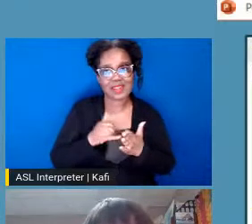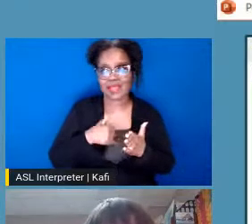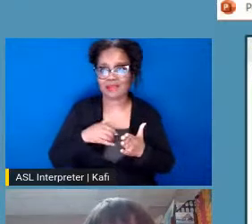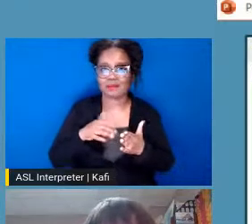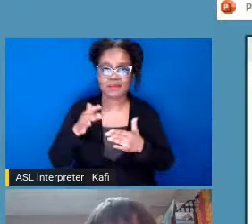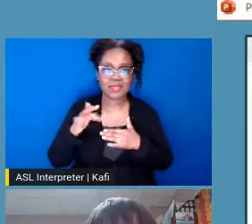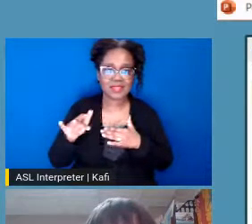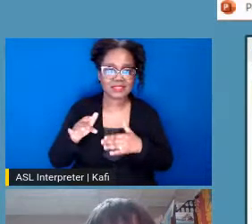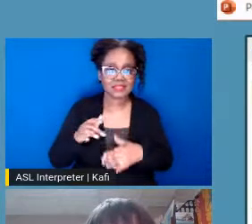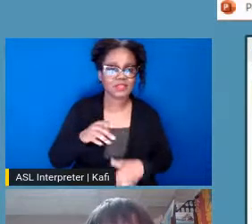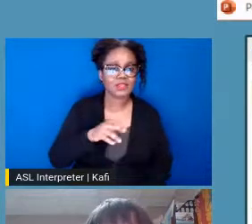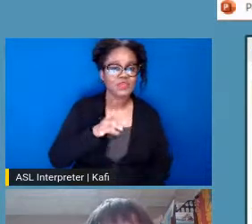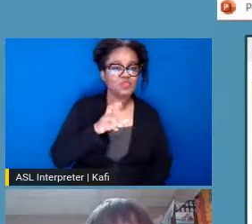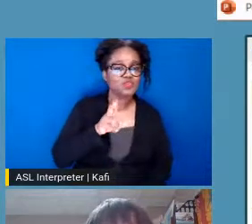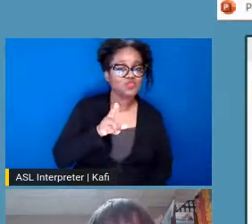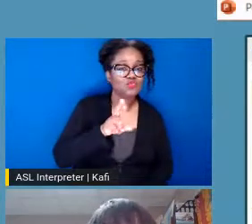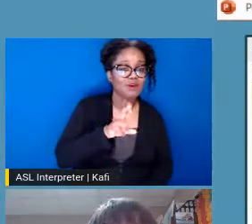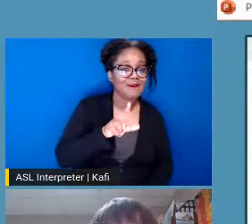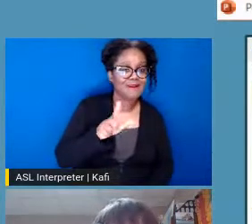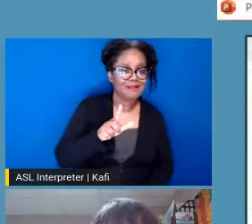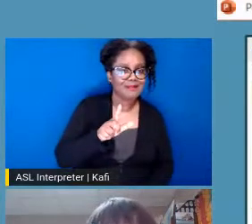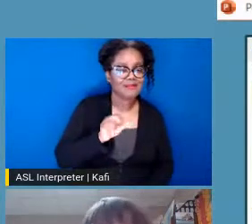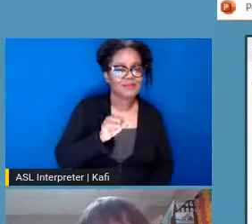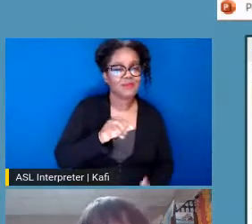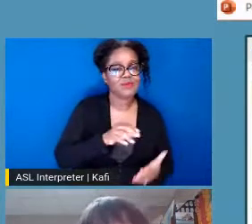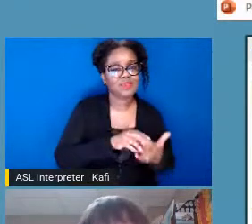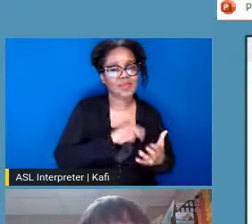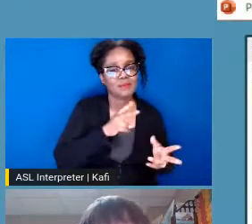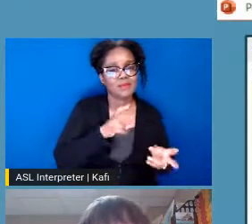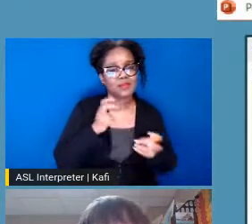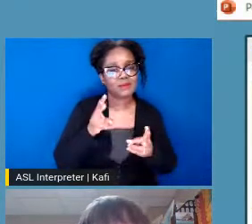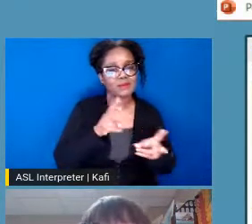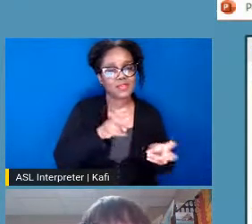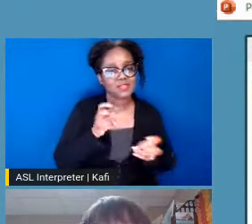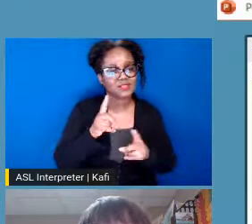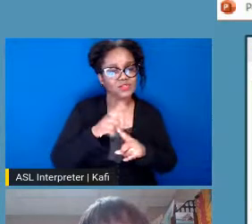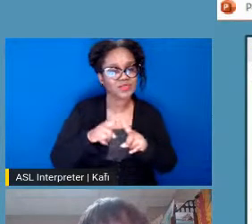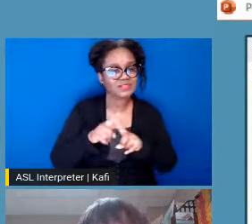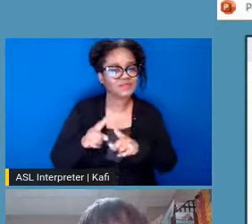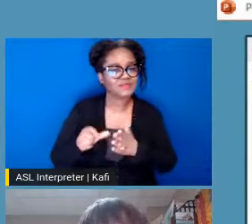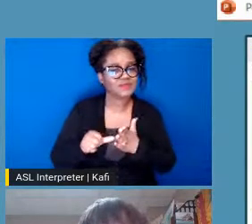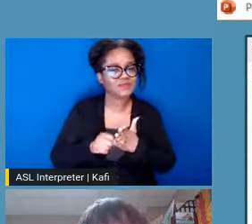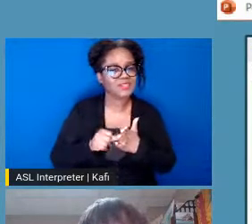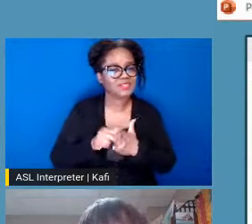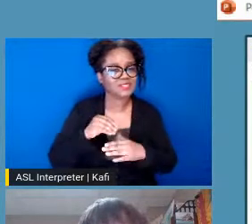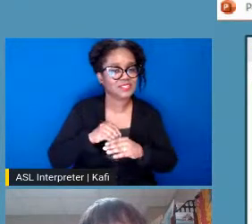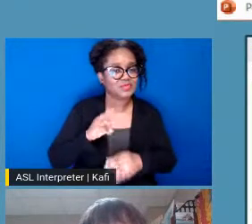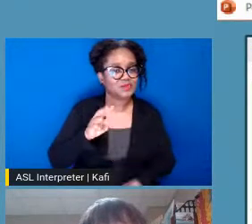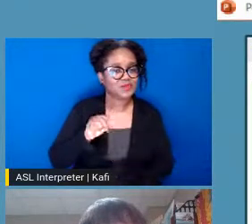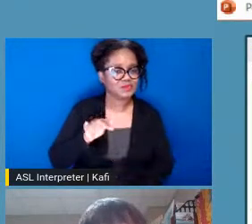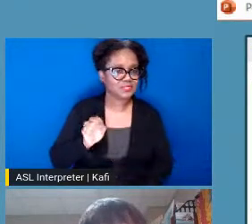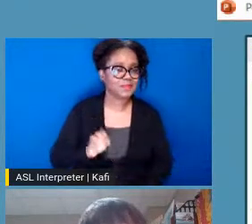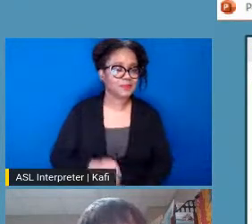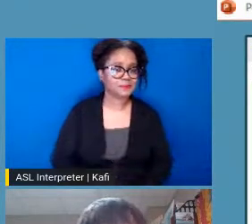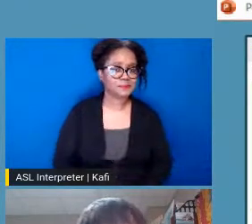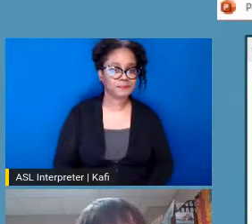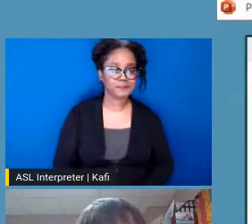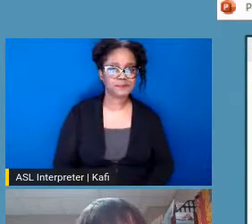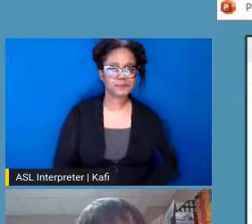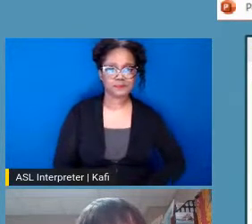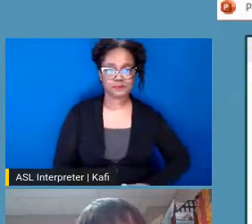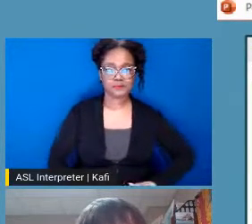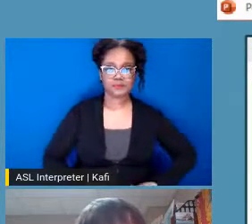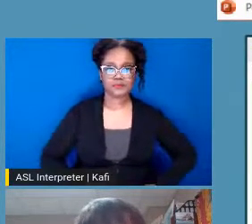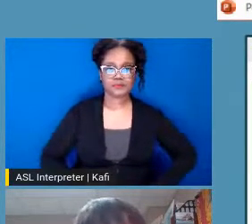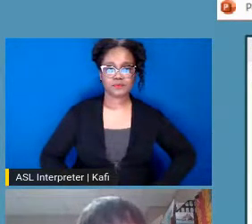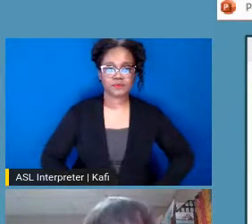URL need to copy paste on many other pages within the website. We really took